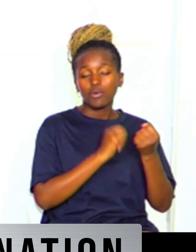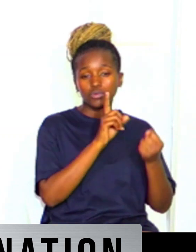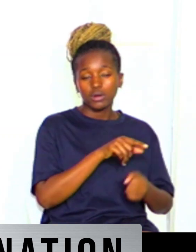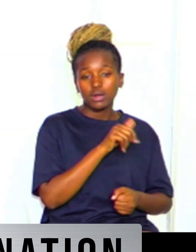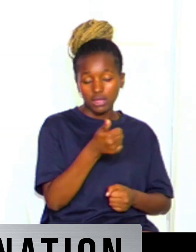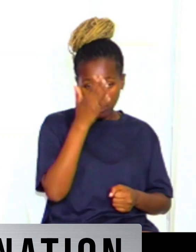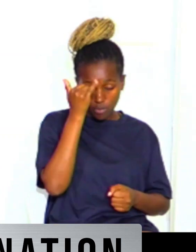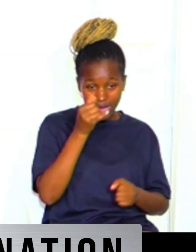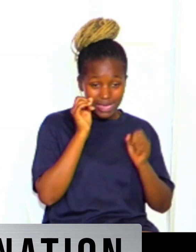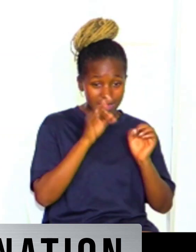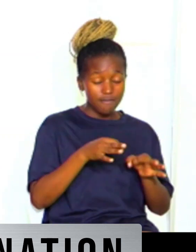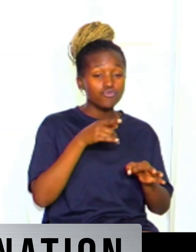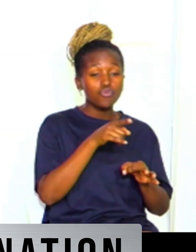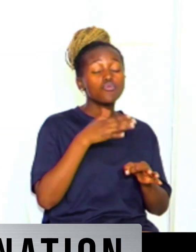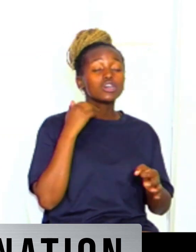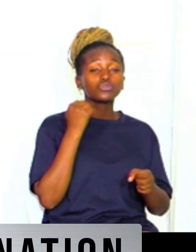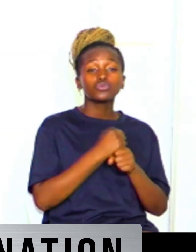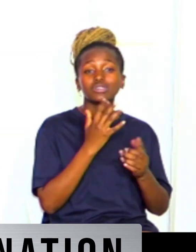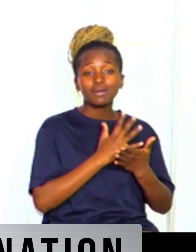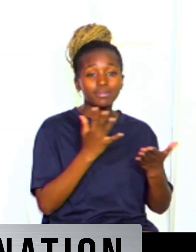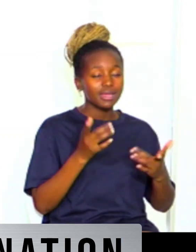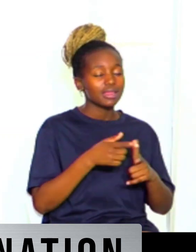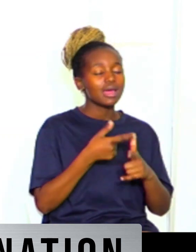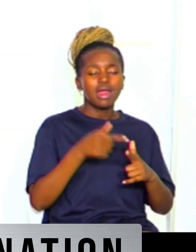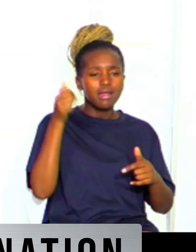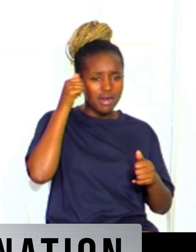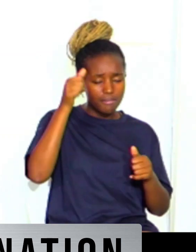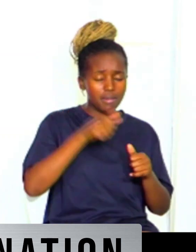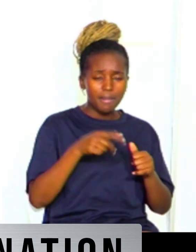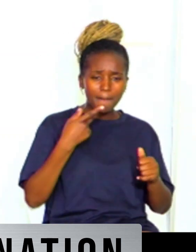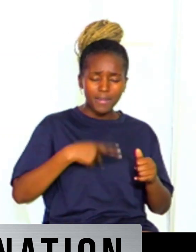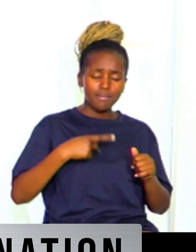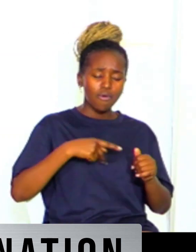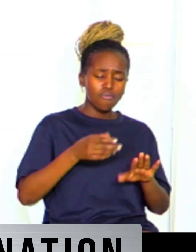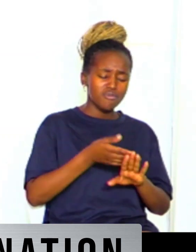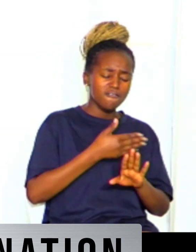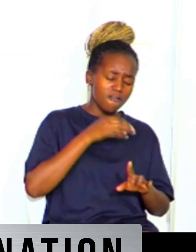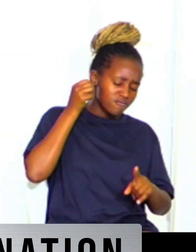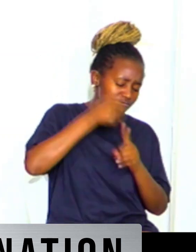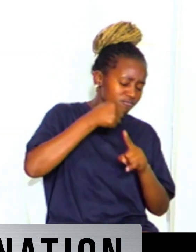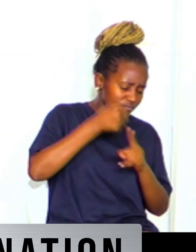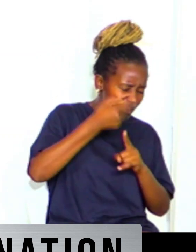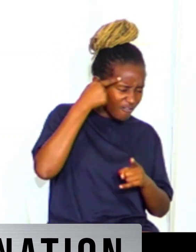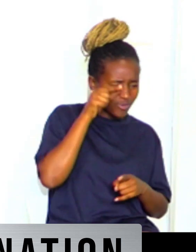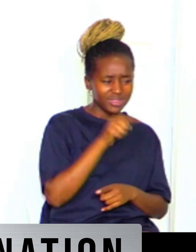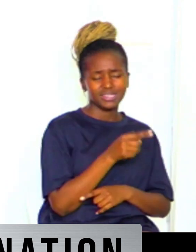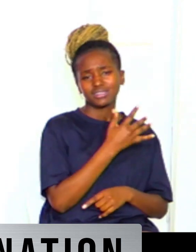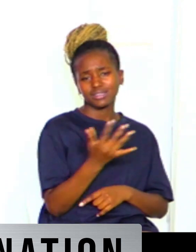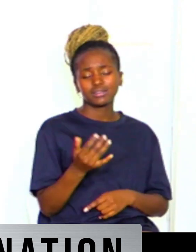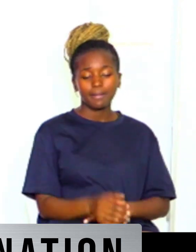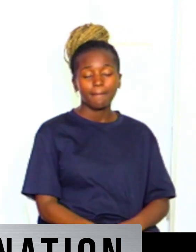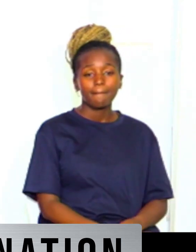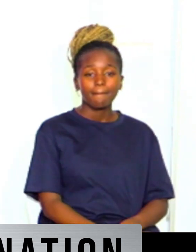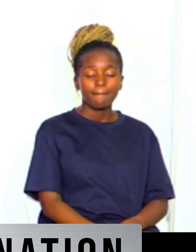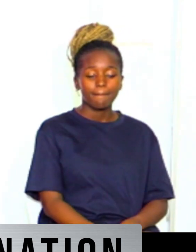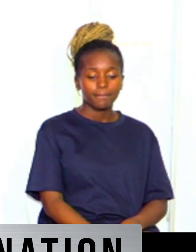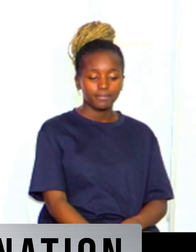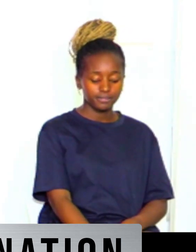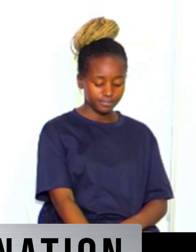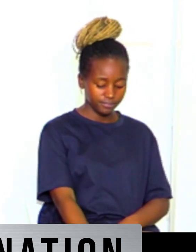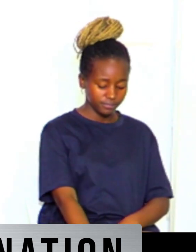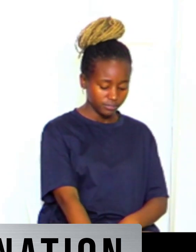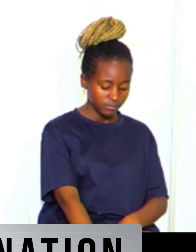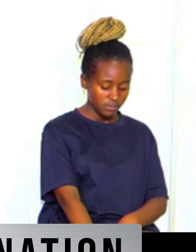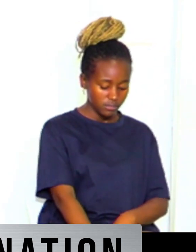those people that liberate us from the finance bill, the harsh finance bill. Ingeweza kuumiza wa Kenya. Sai sijui hata tungekuwa